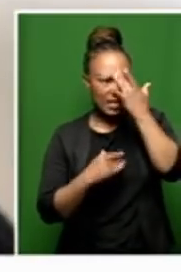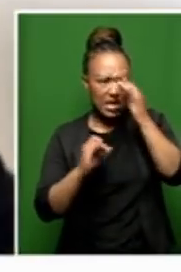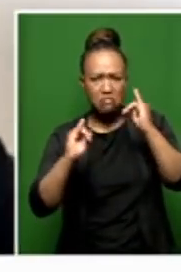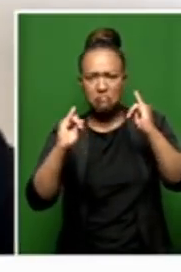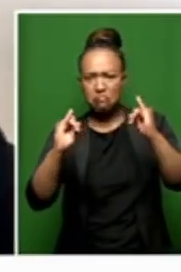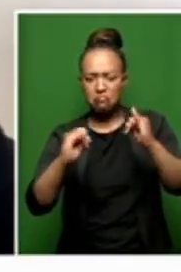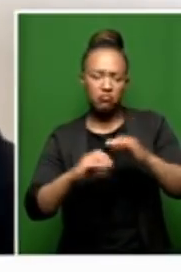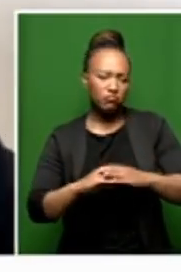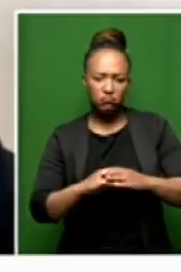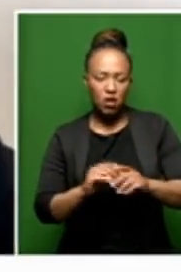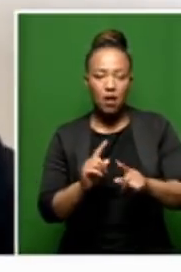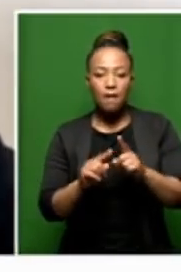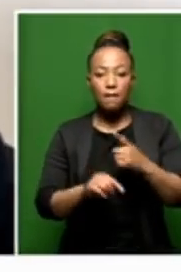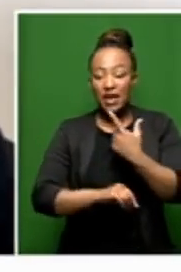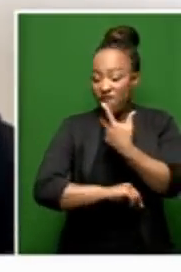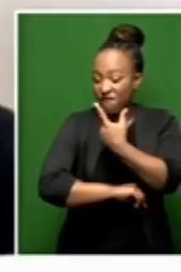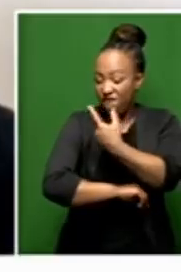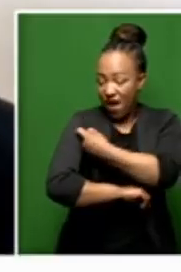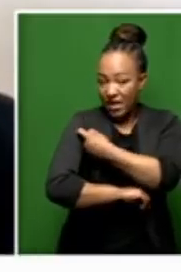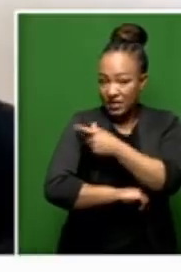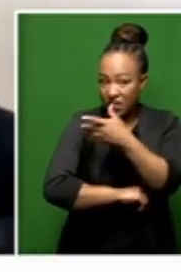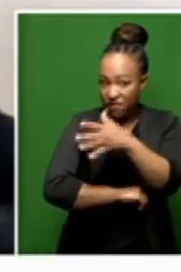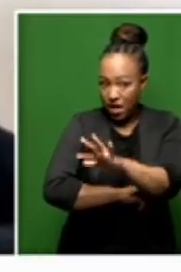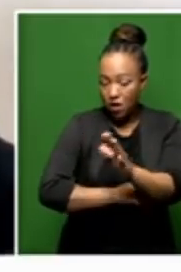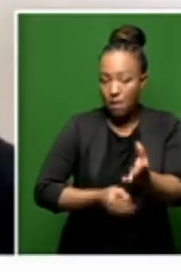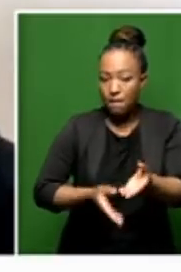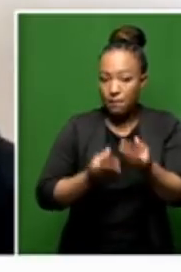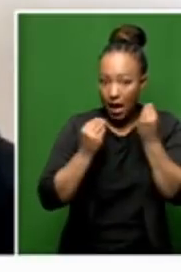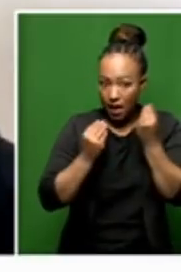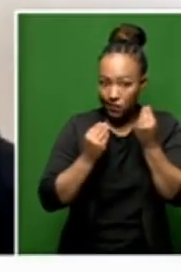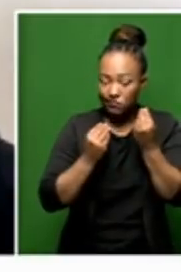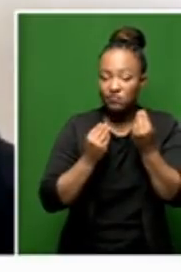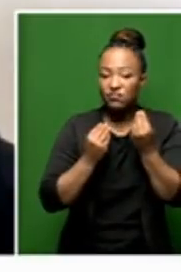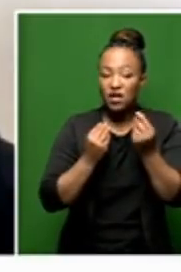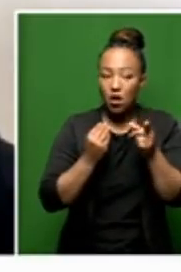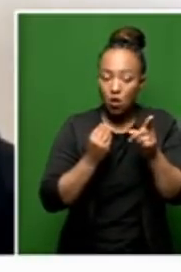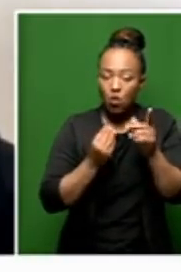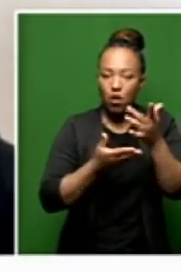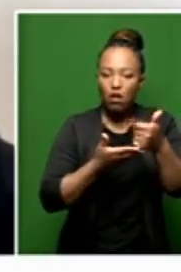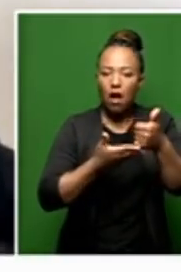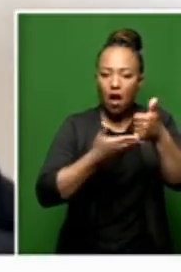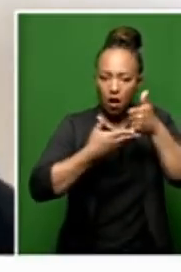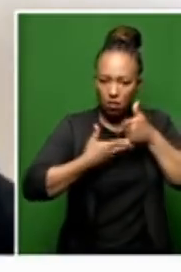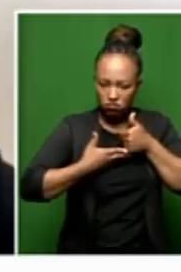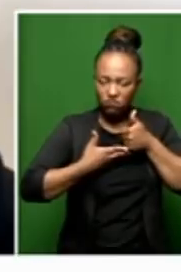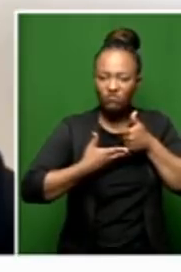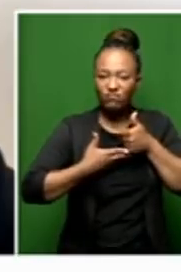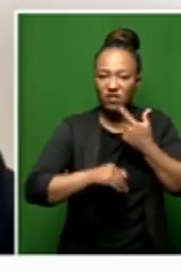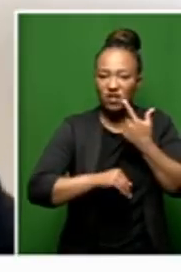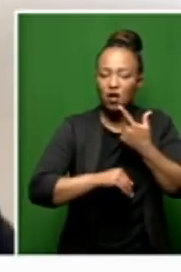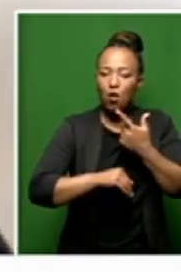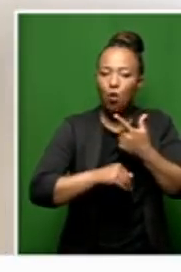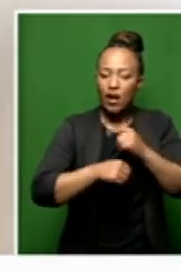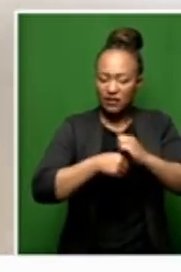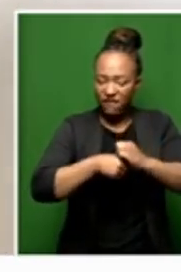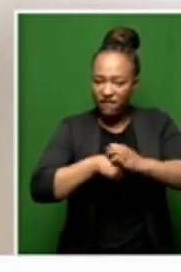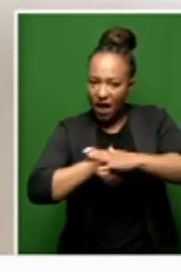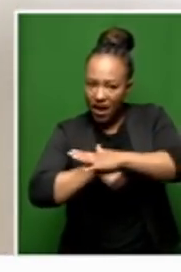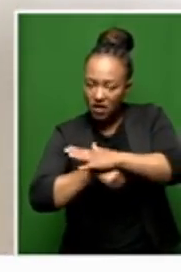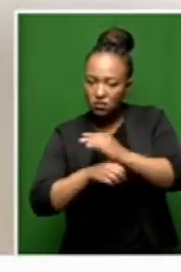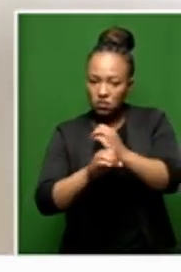But eventually, your vaccine immunity will overcome the virus eventually, which is the good